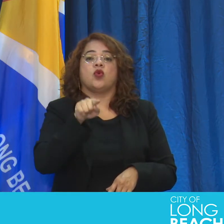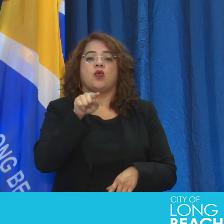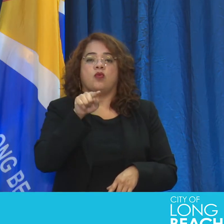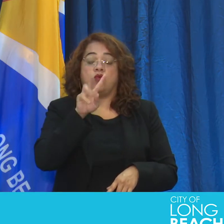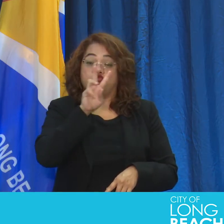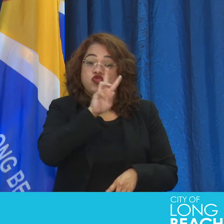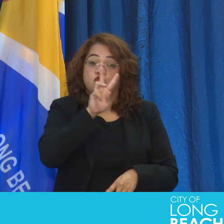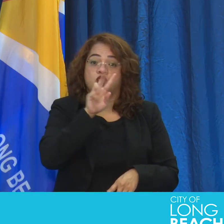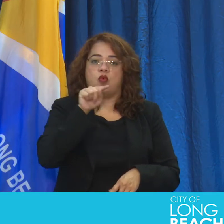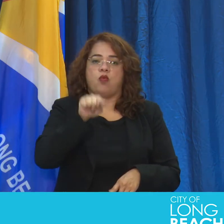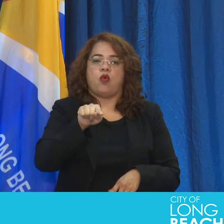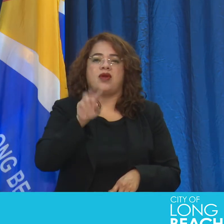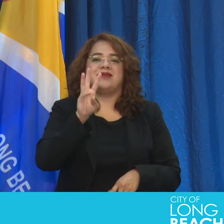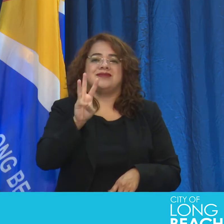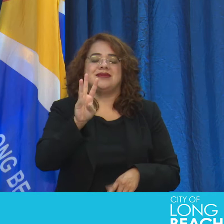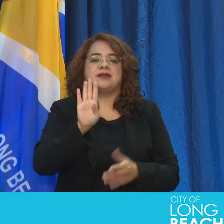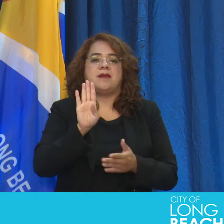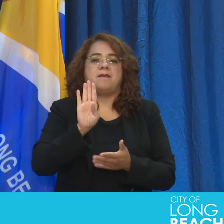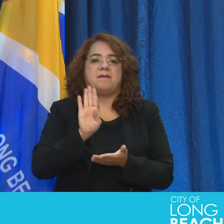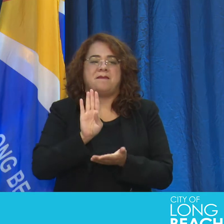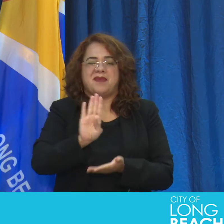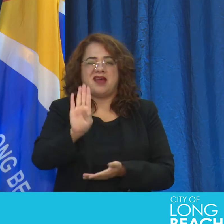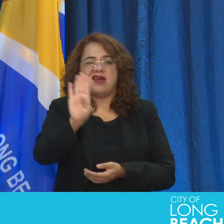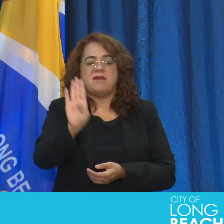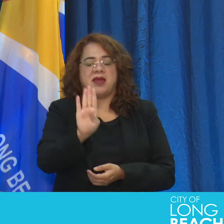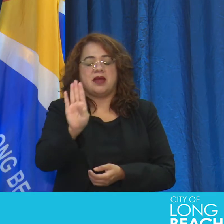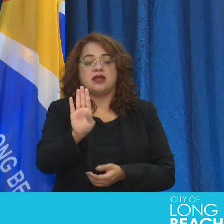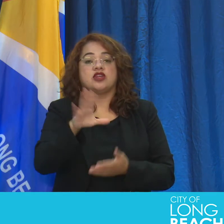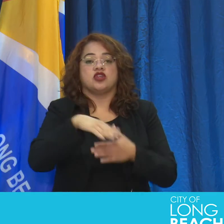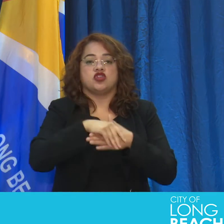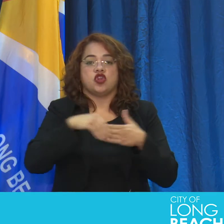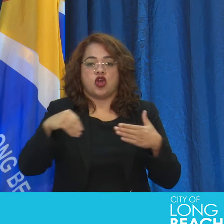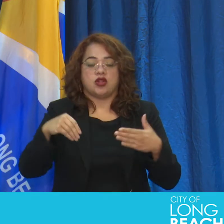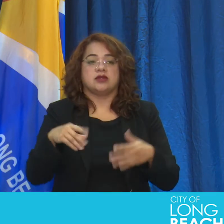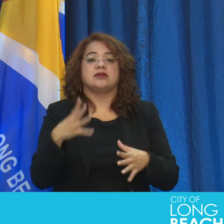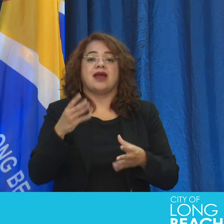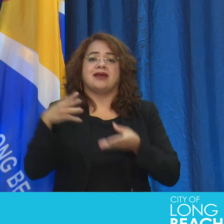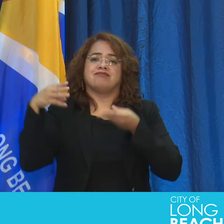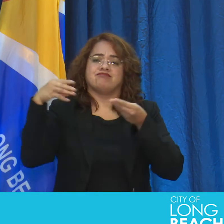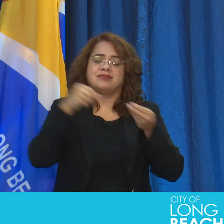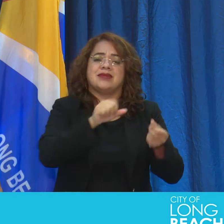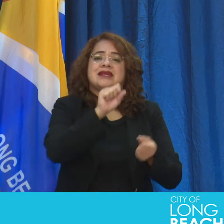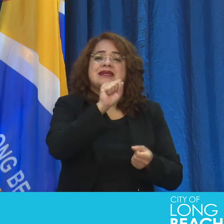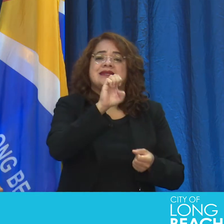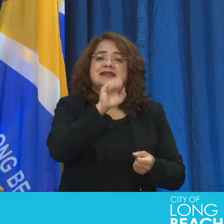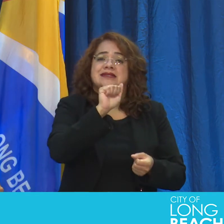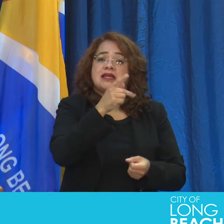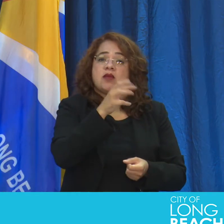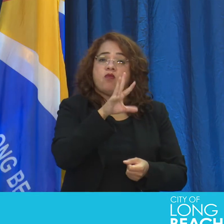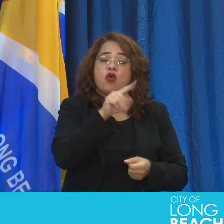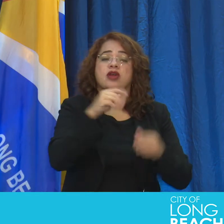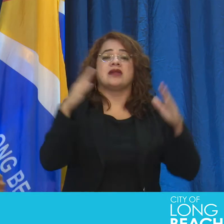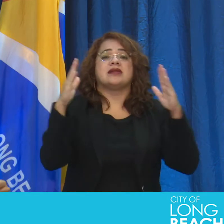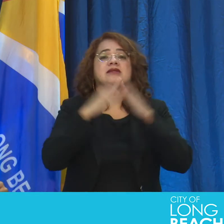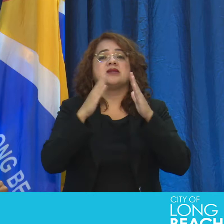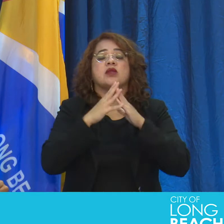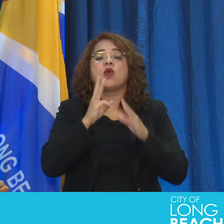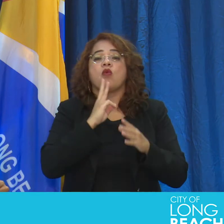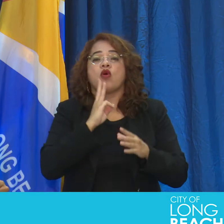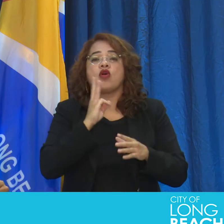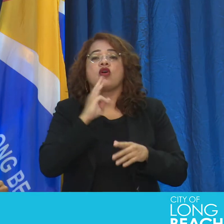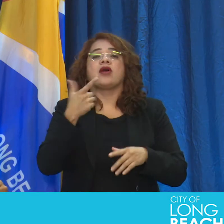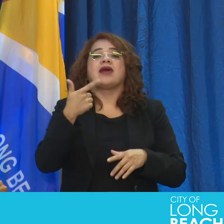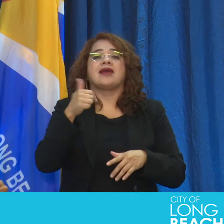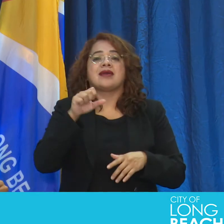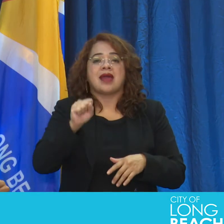billion and funds the operations, of course, of our major seaport, our city water and storm drain, gas and